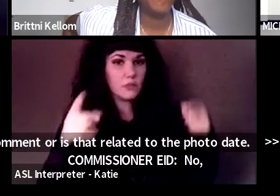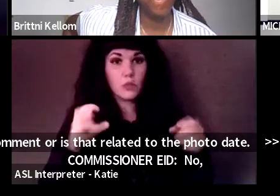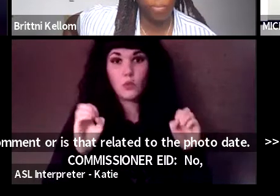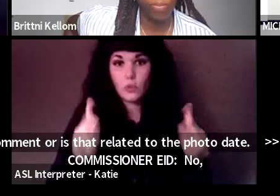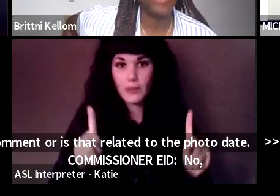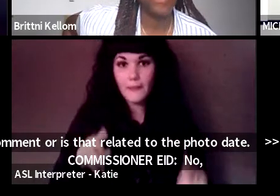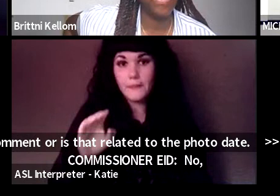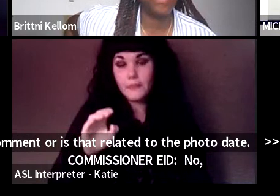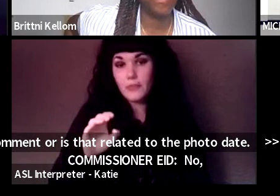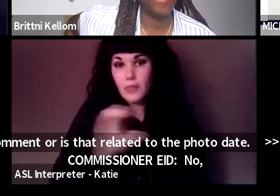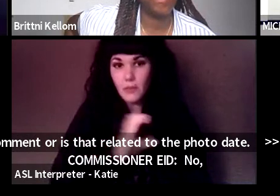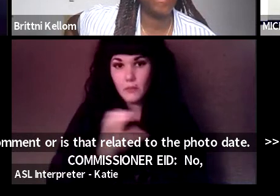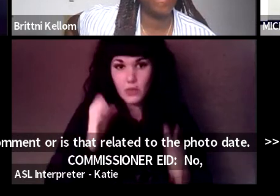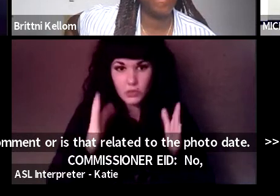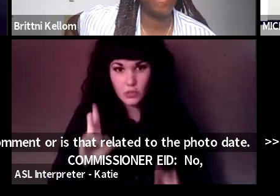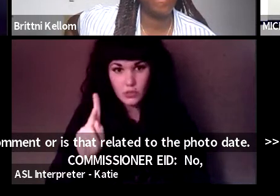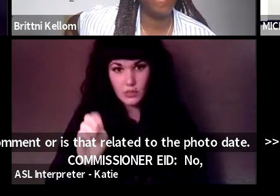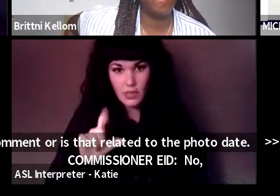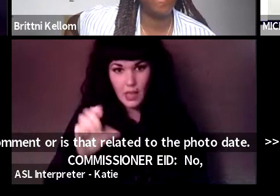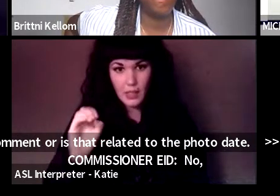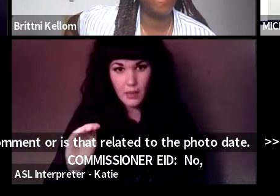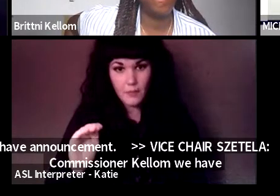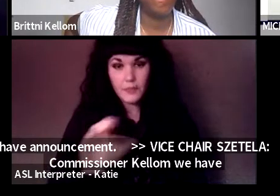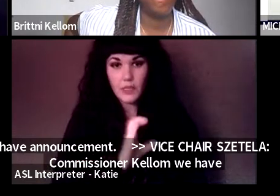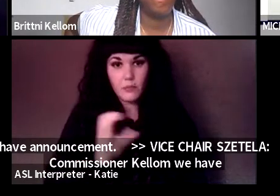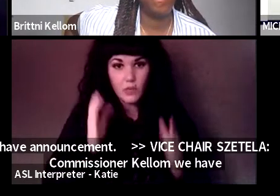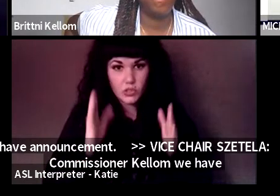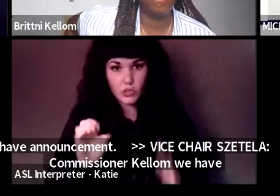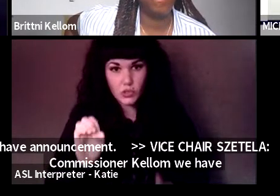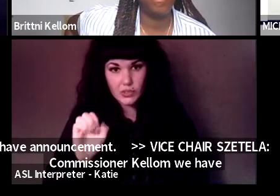have Commissioner Eid with an announcement.